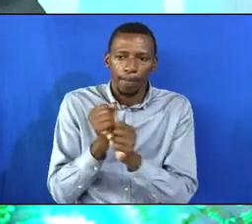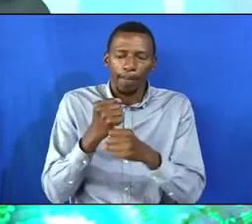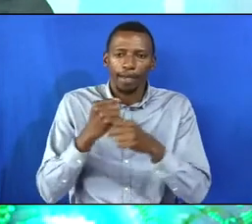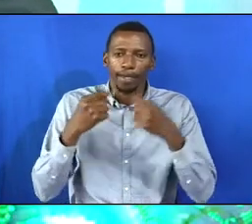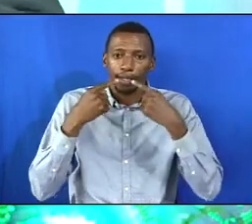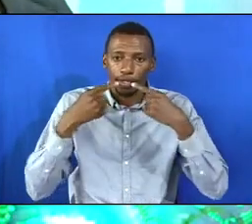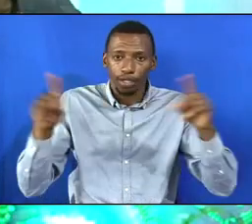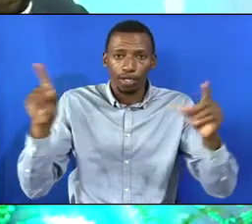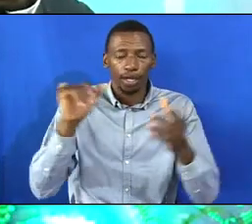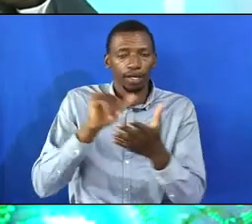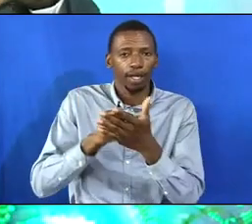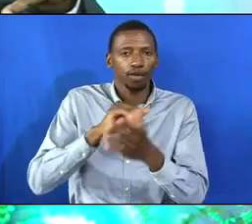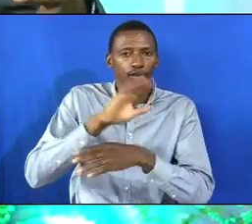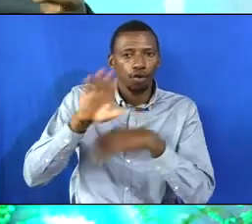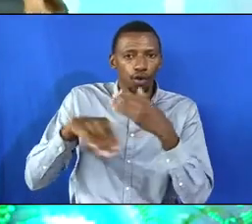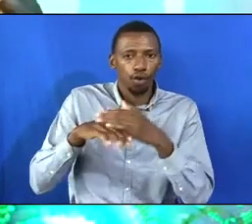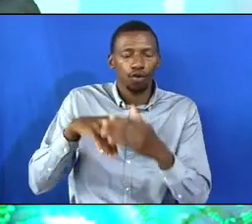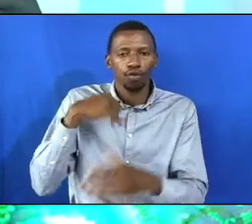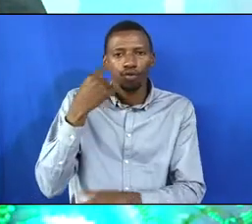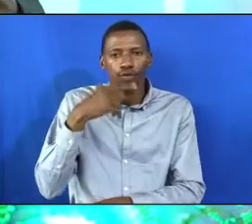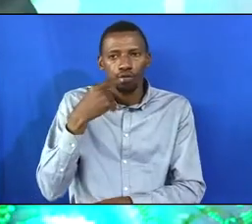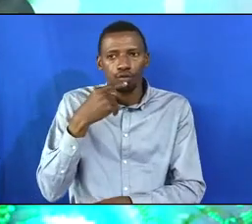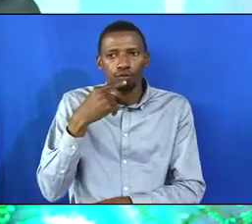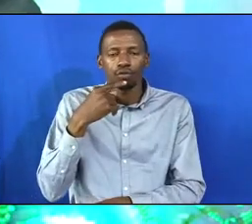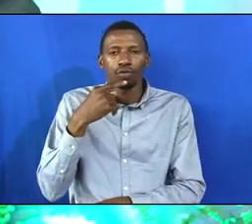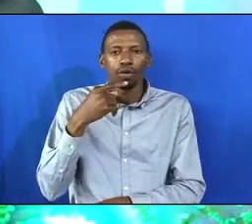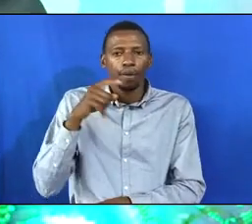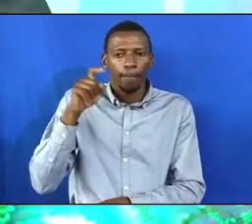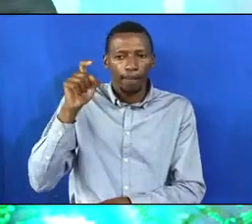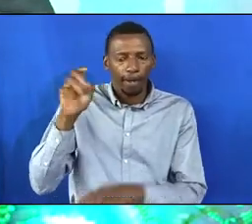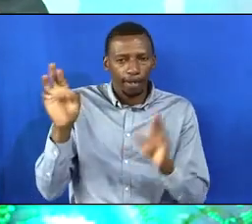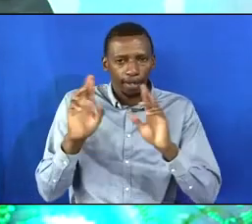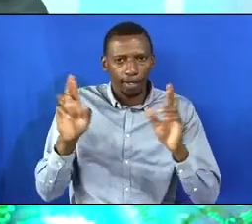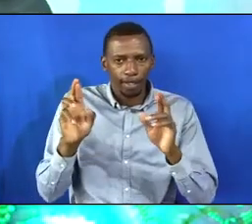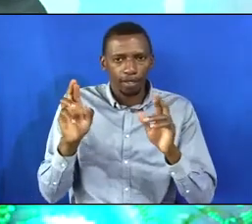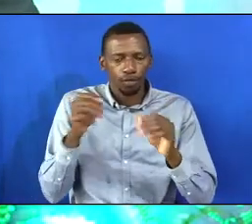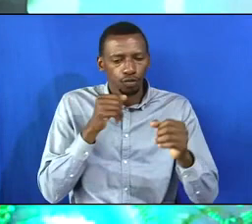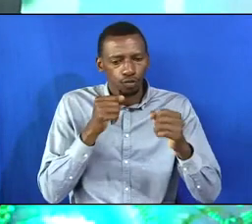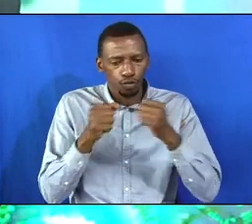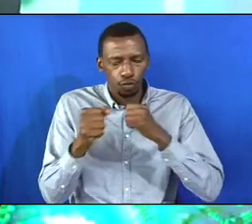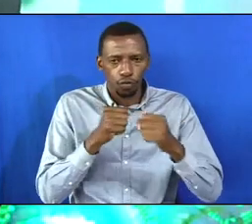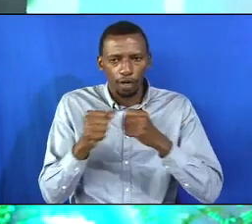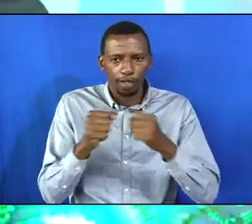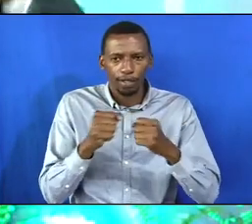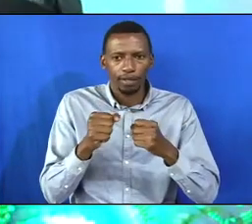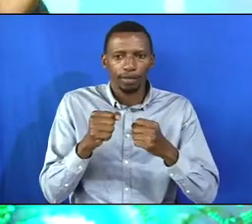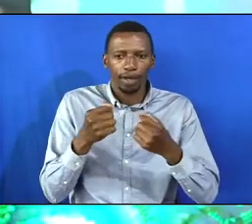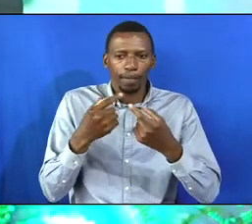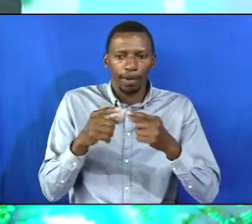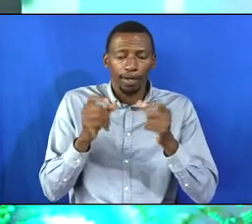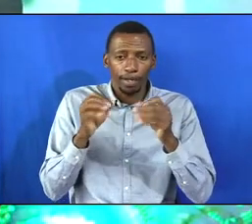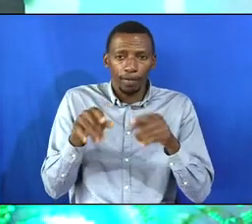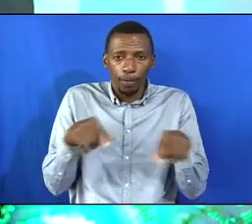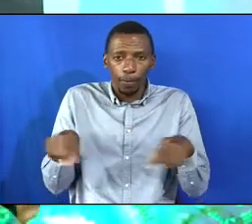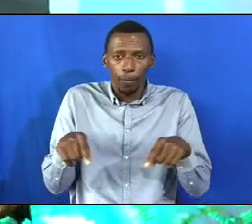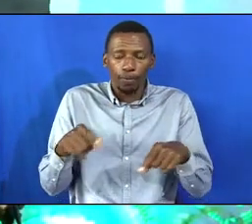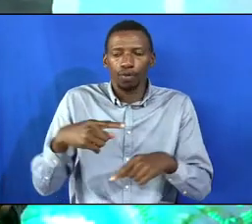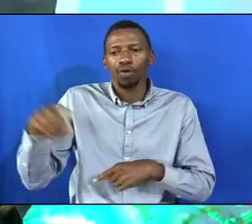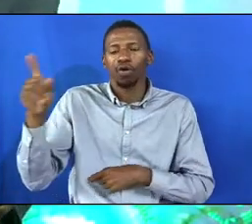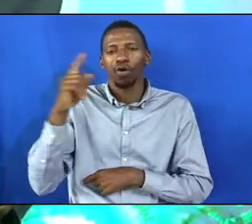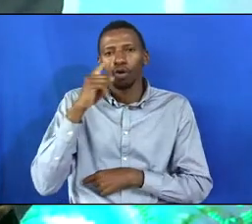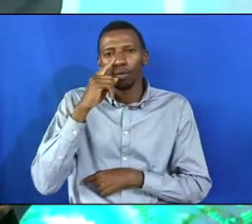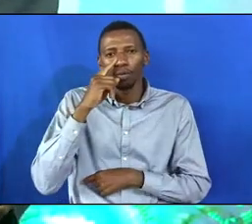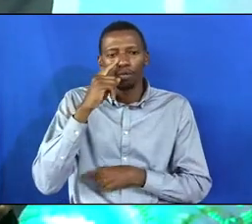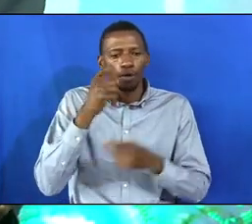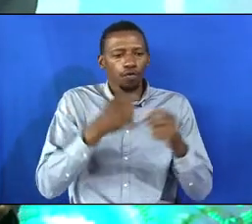that all who are set to fight, but inside them they are trembling, go home. So out